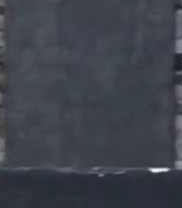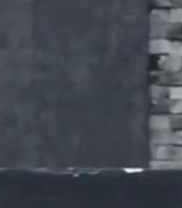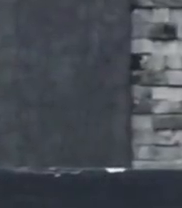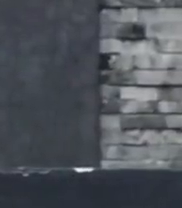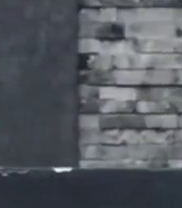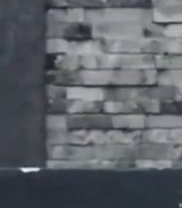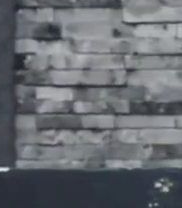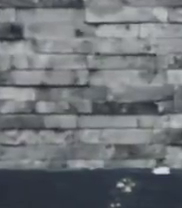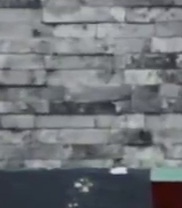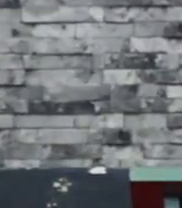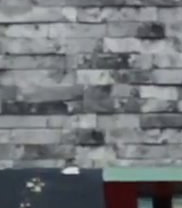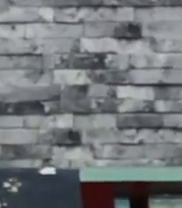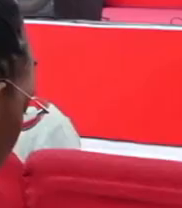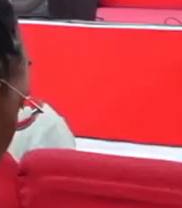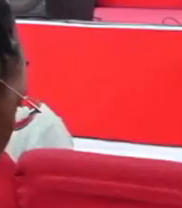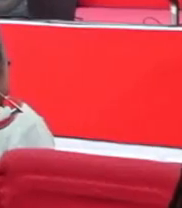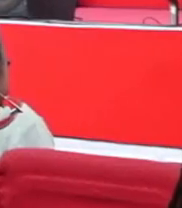problem